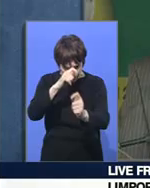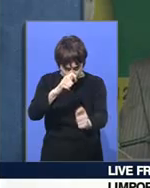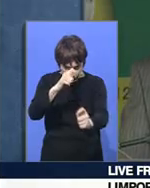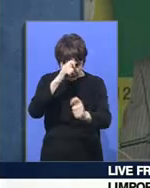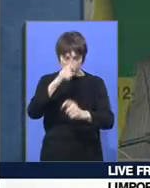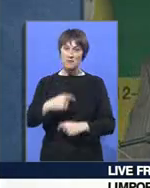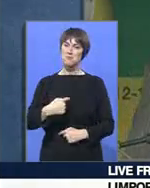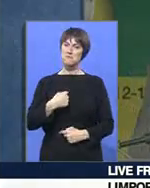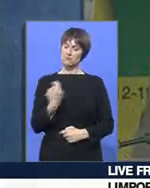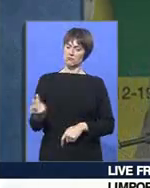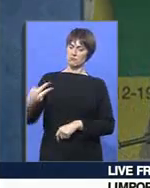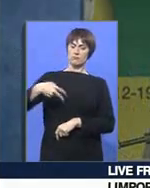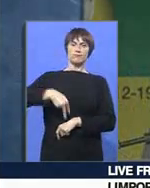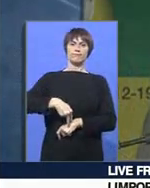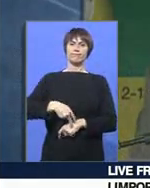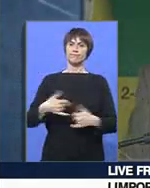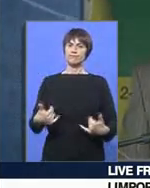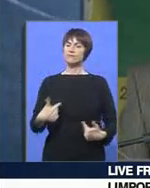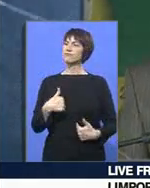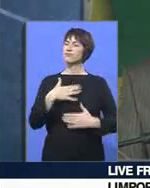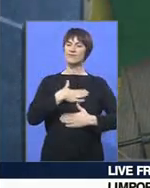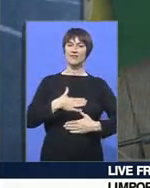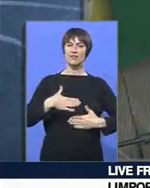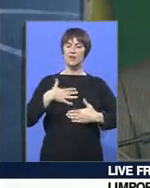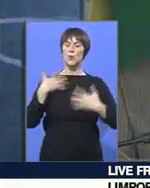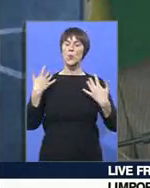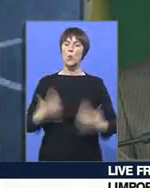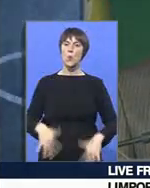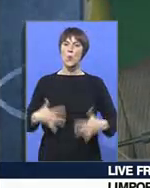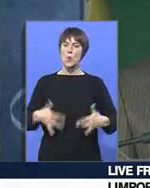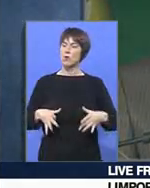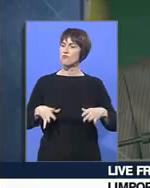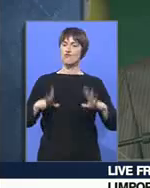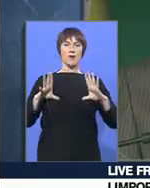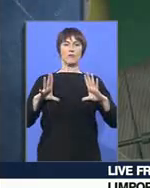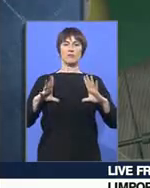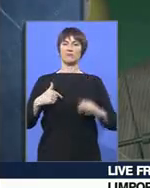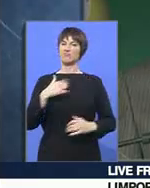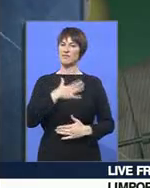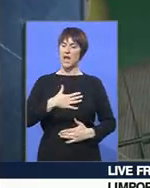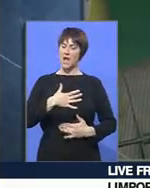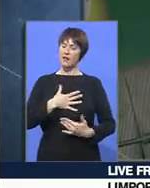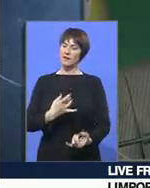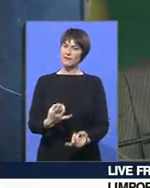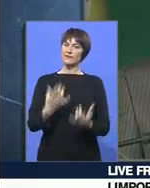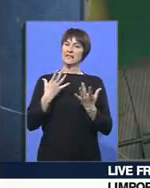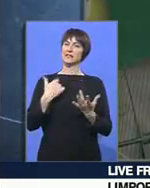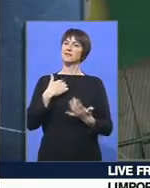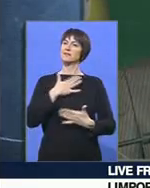I'm deeply honored, proud, and humbled to be here with you